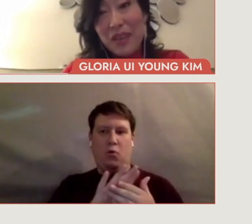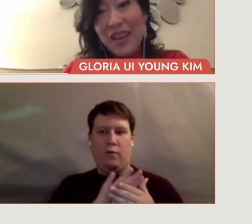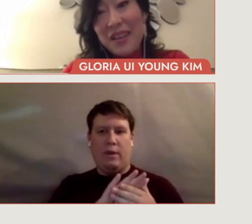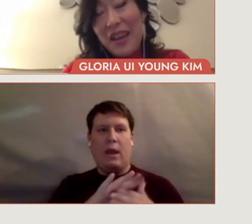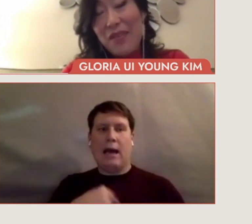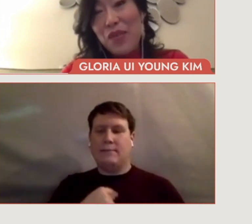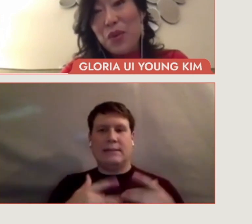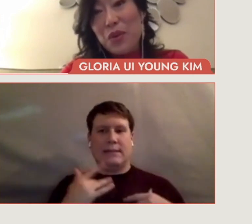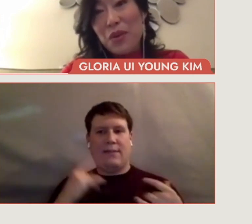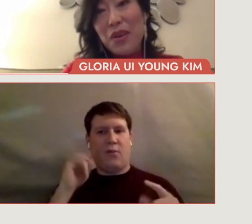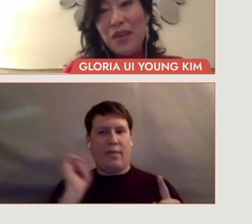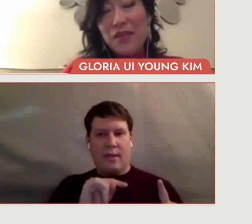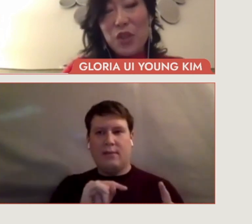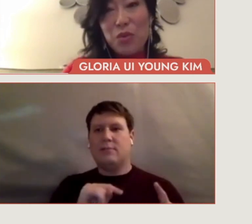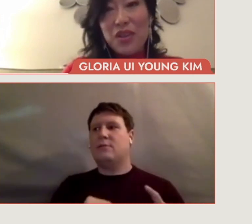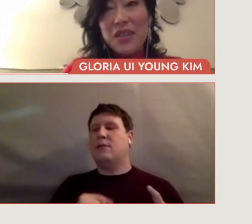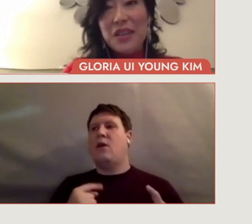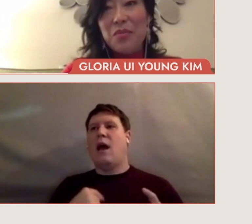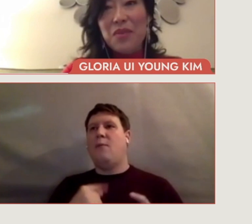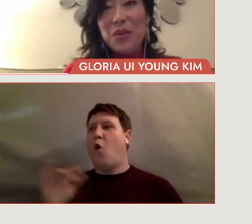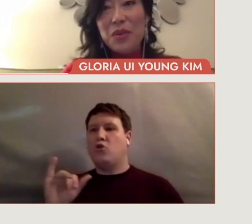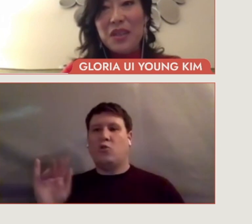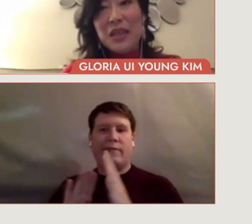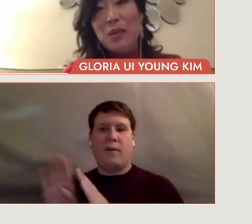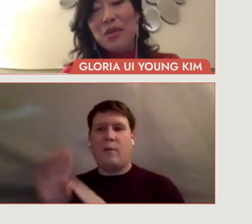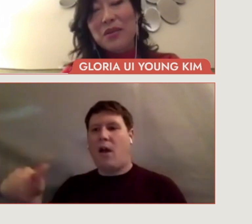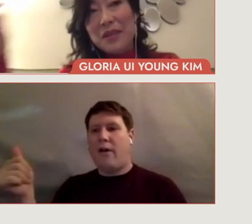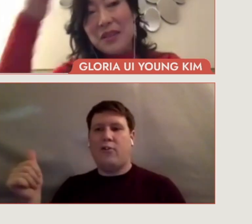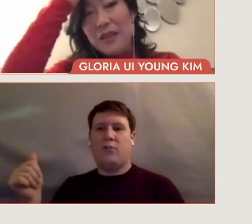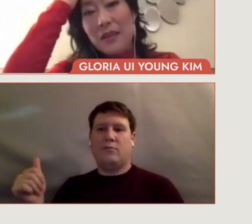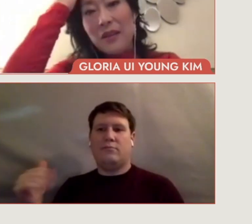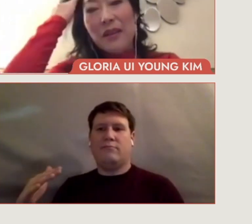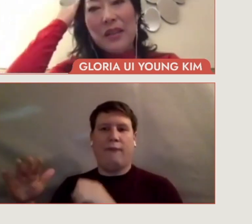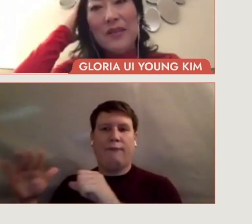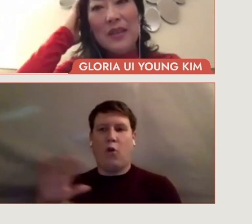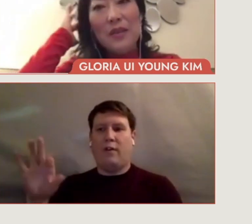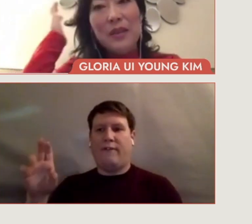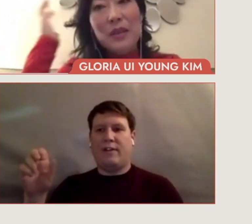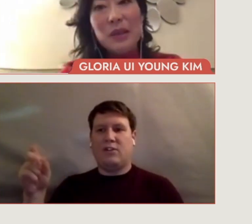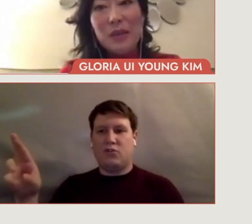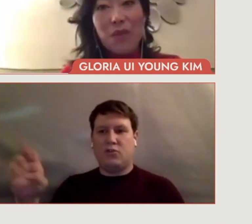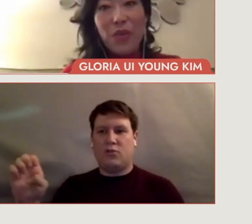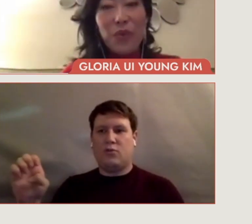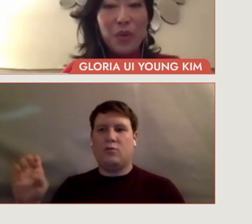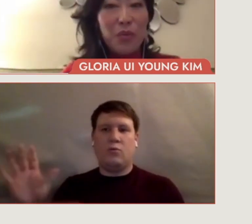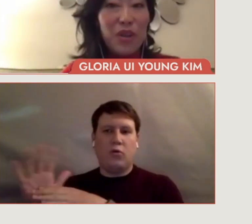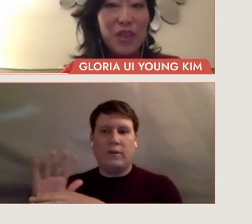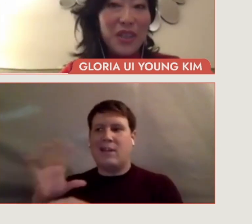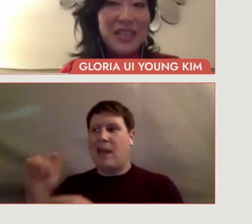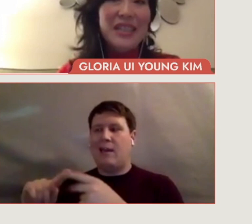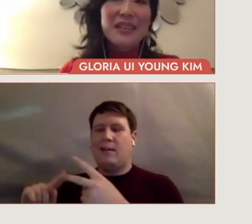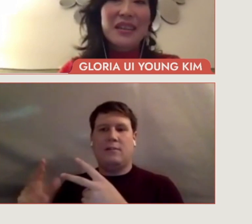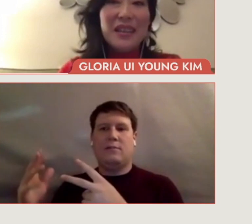about that. And then I have a few other feature projects that I'm also really excited about, and like a TV series thriller